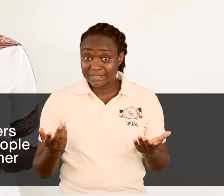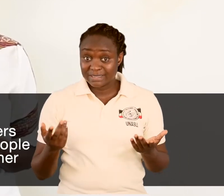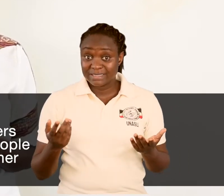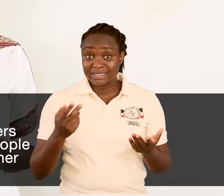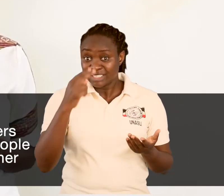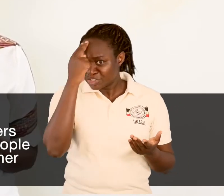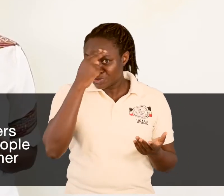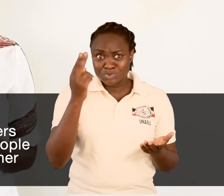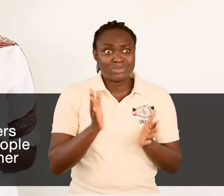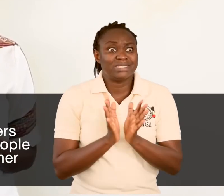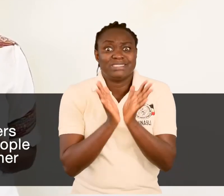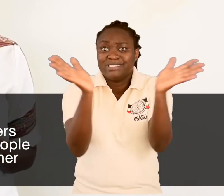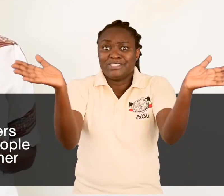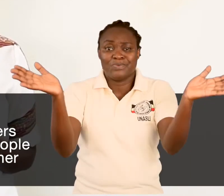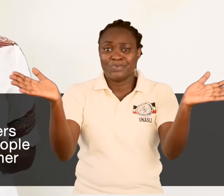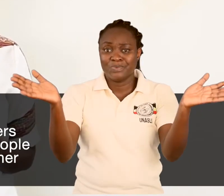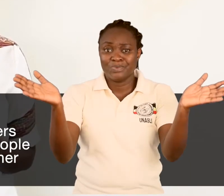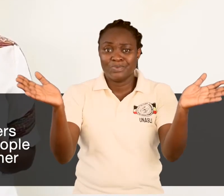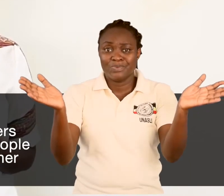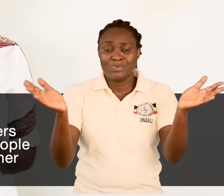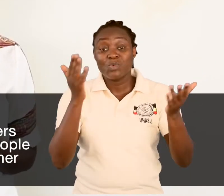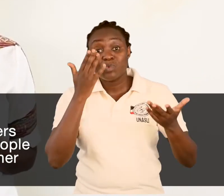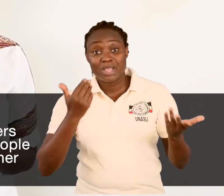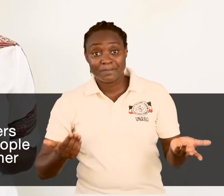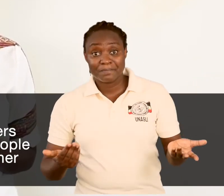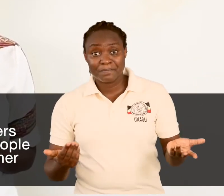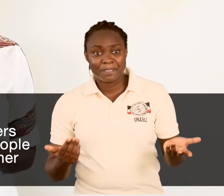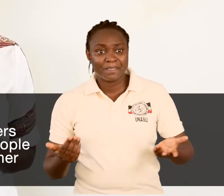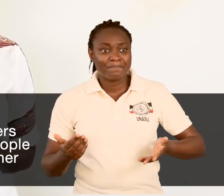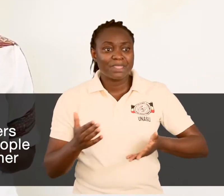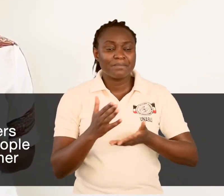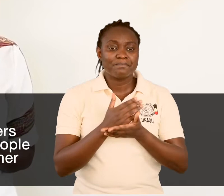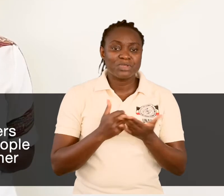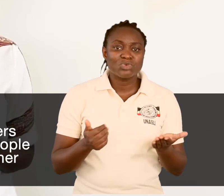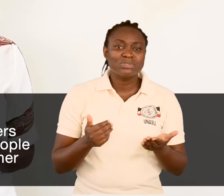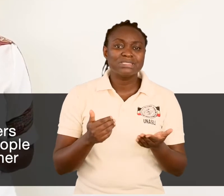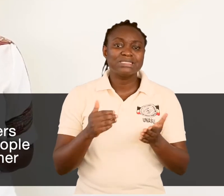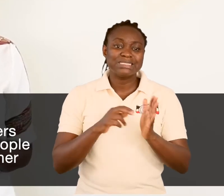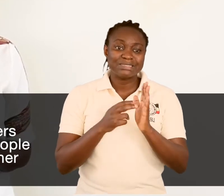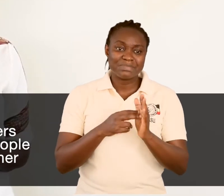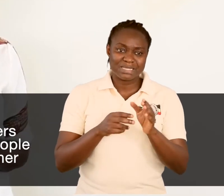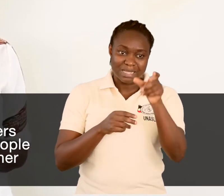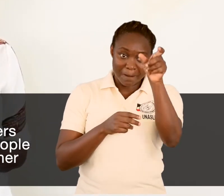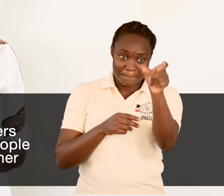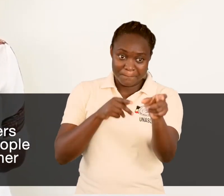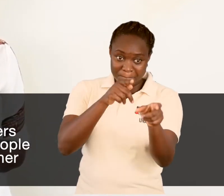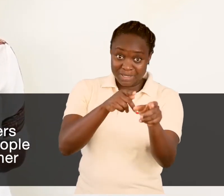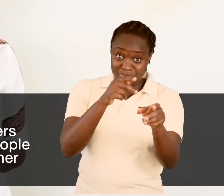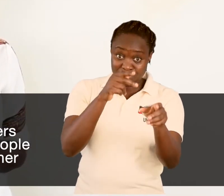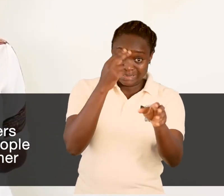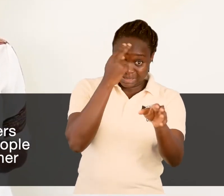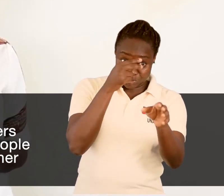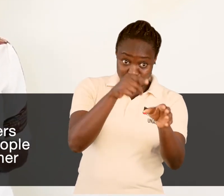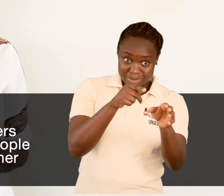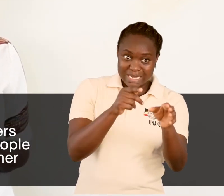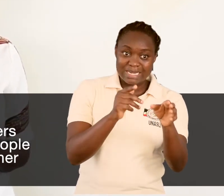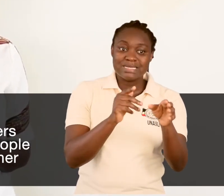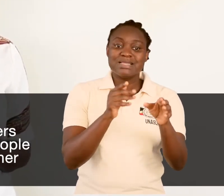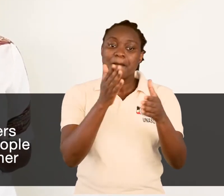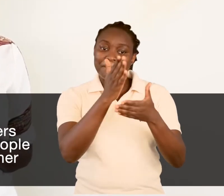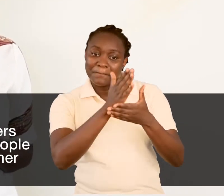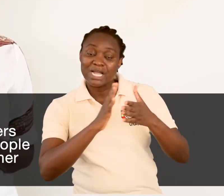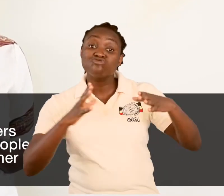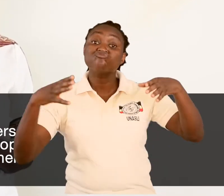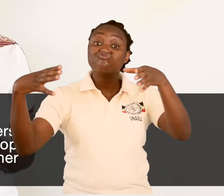Student is a common noun because it refers to someone that belongs to a group of people